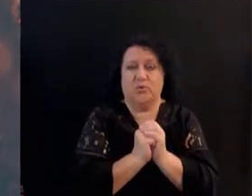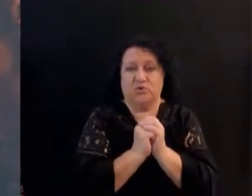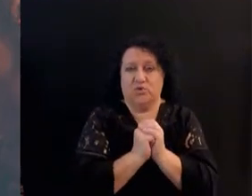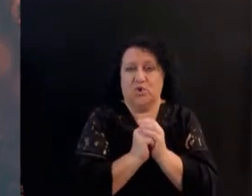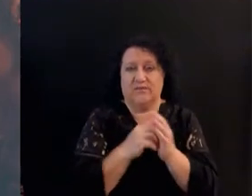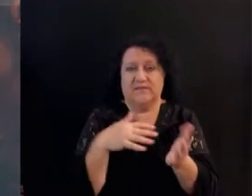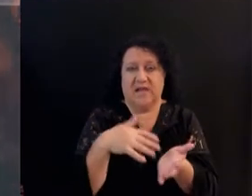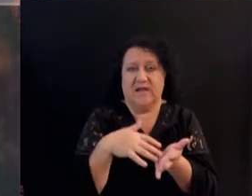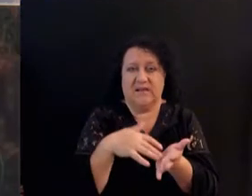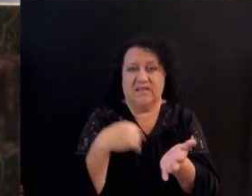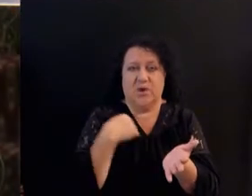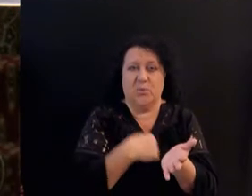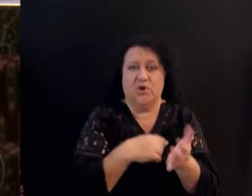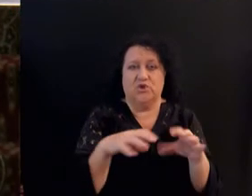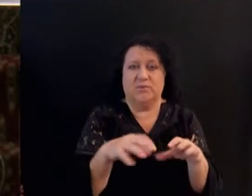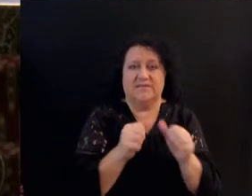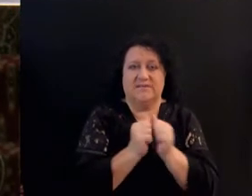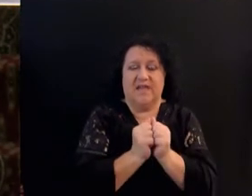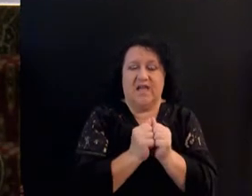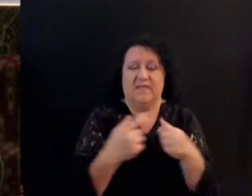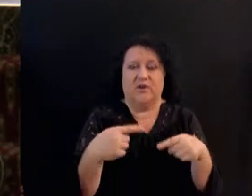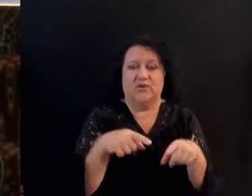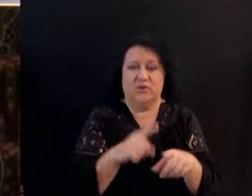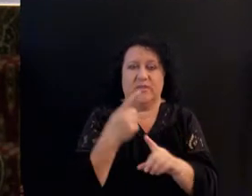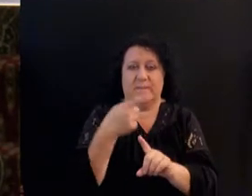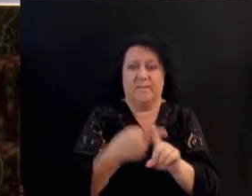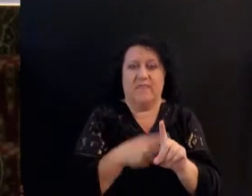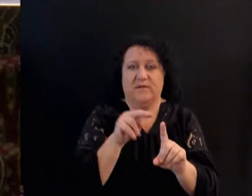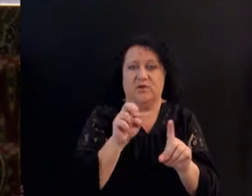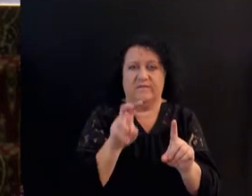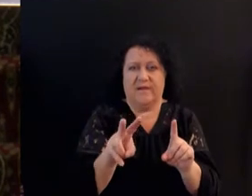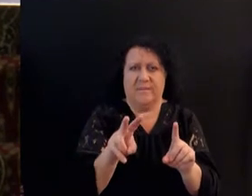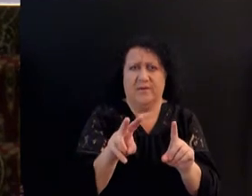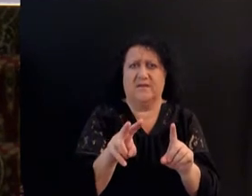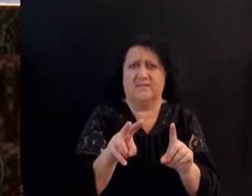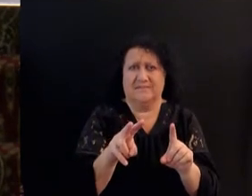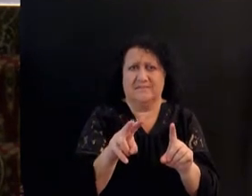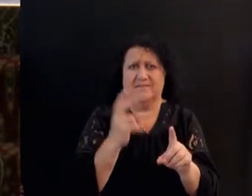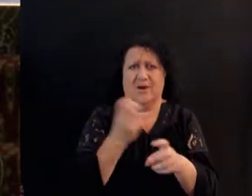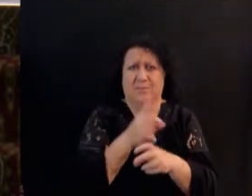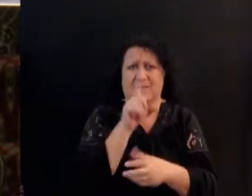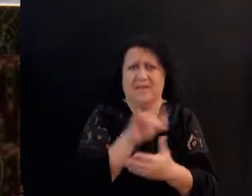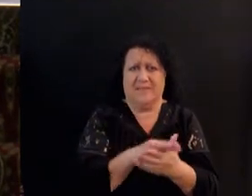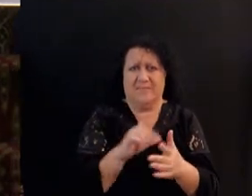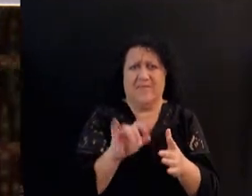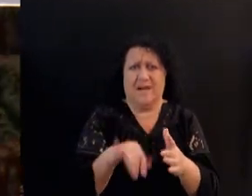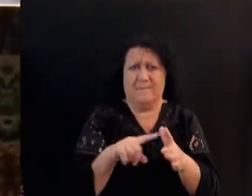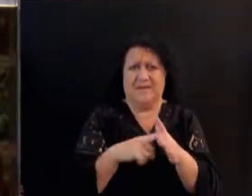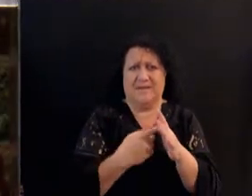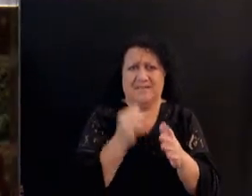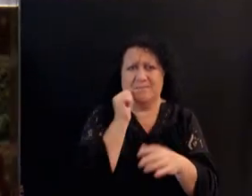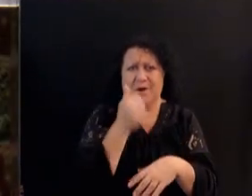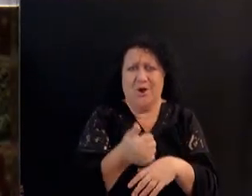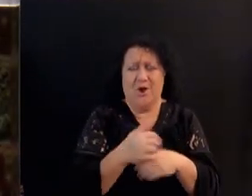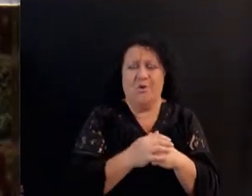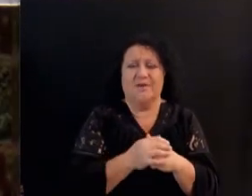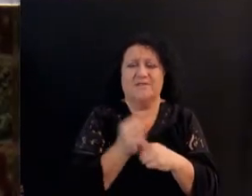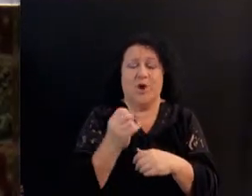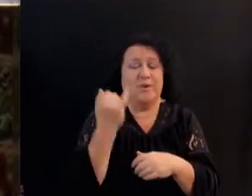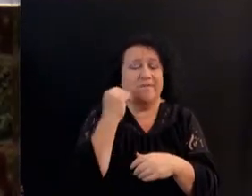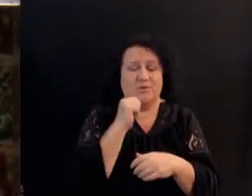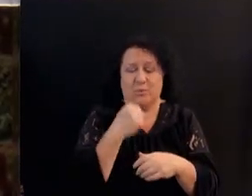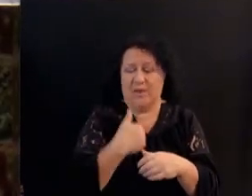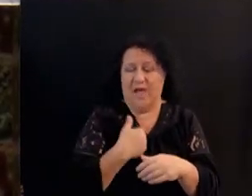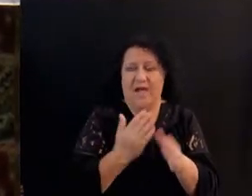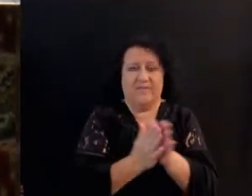together for the month of November, which I know it's hard to believe begins tomorrow. But if you haven't got one of these yet, that's okay. You can definitely